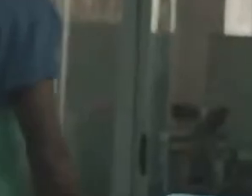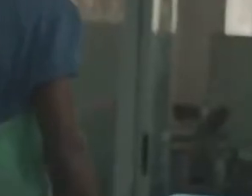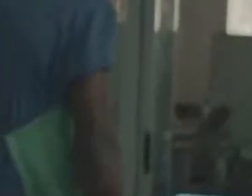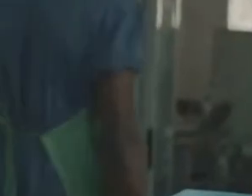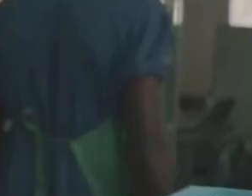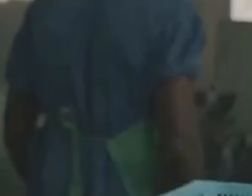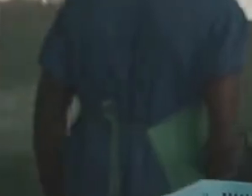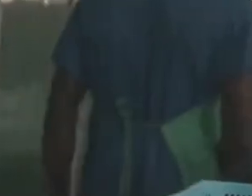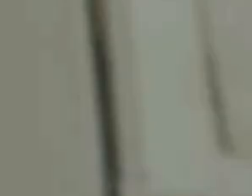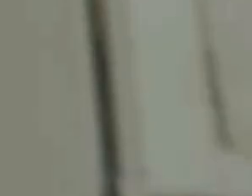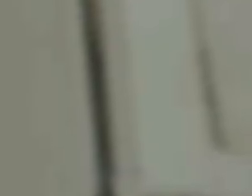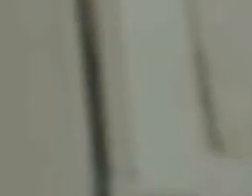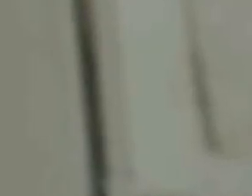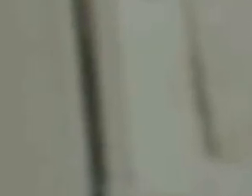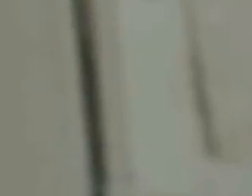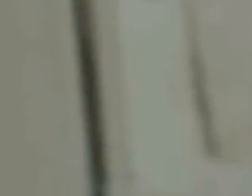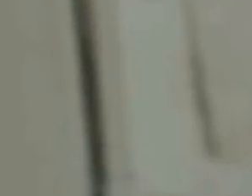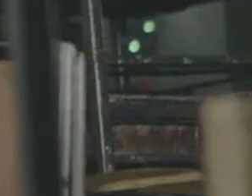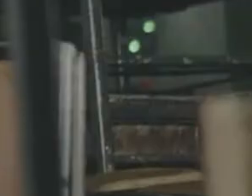And here too.